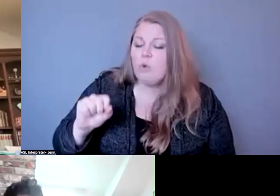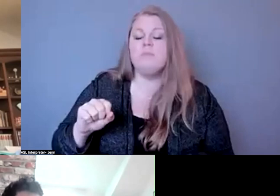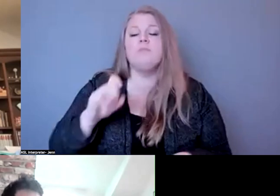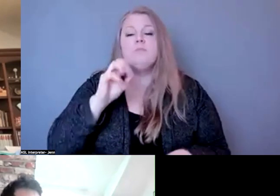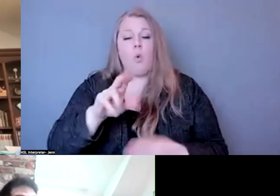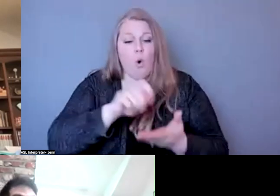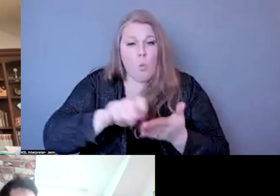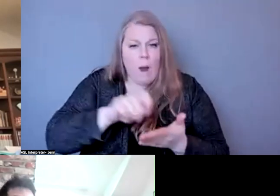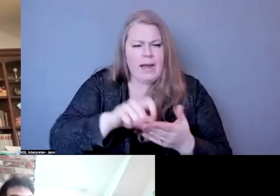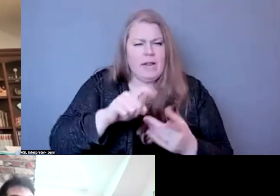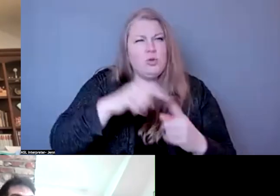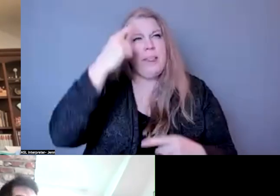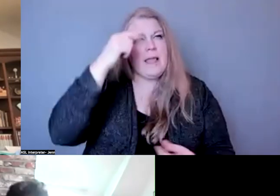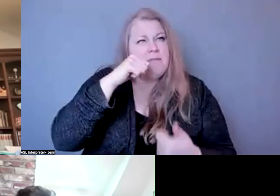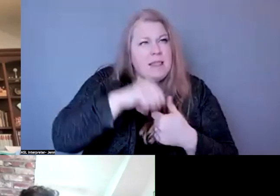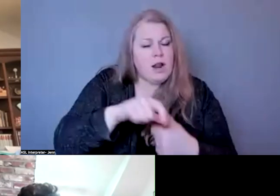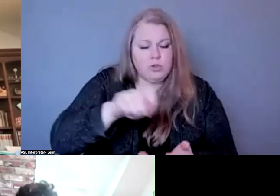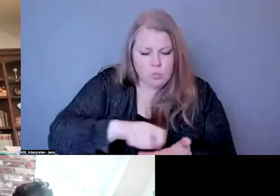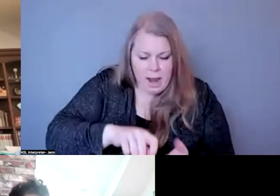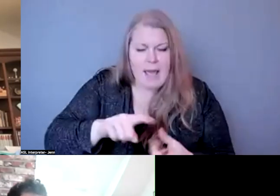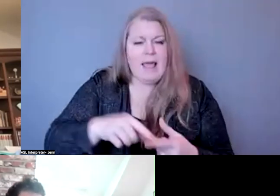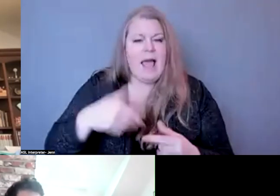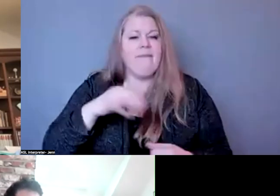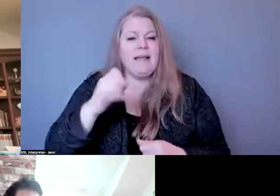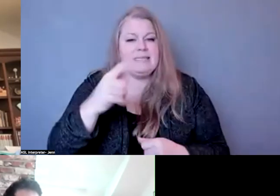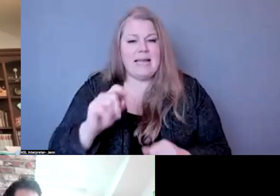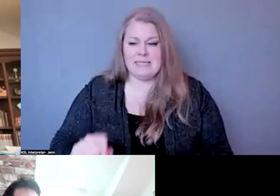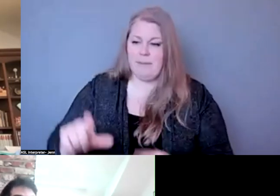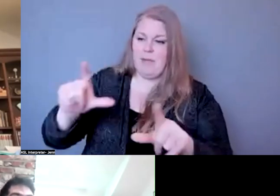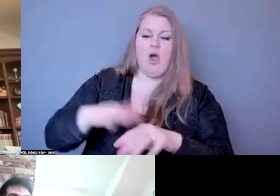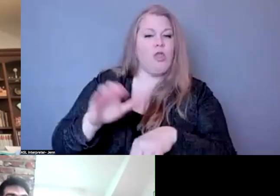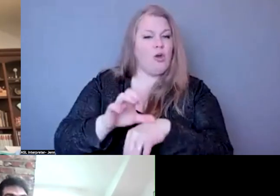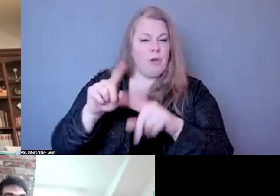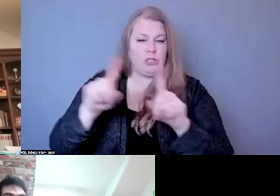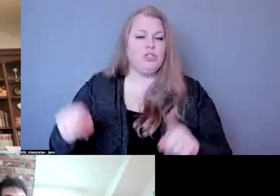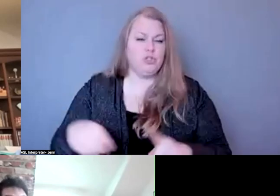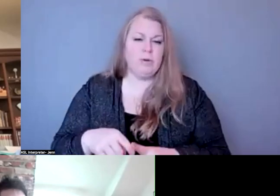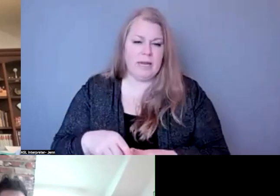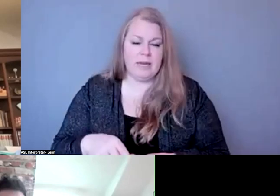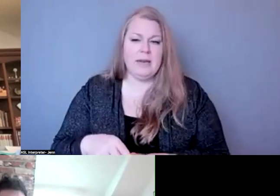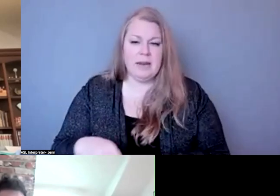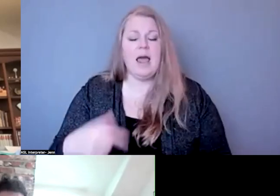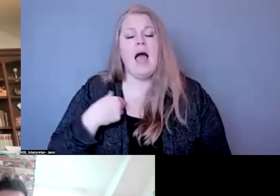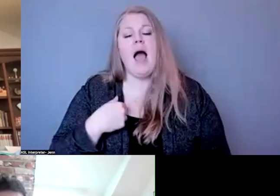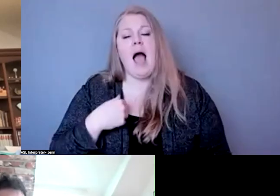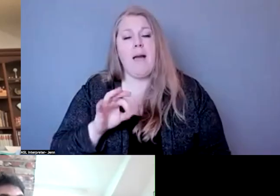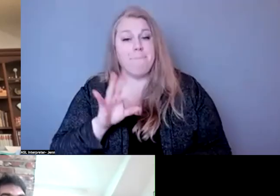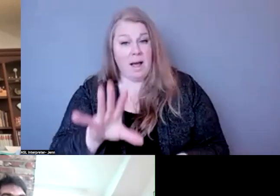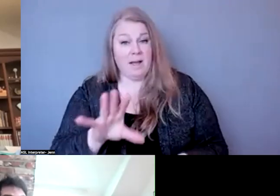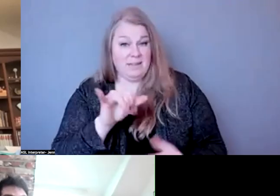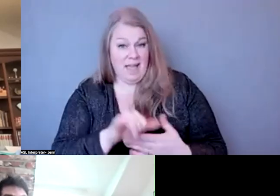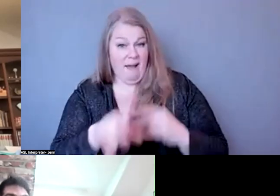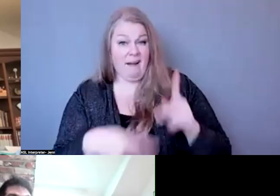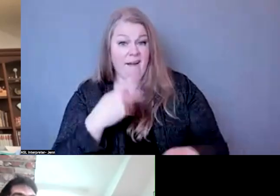thinking of the letters you would handwrite and then having that text appear on the computer screen, etc. I'm positing that kind